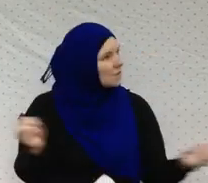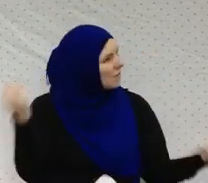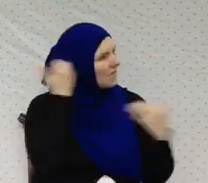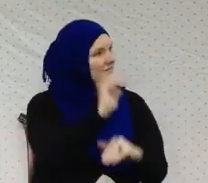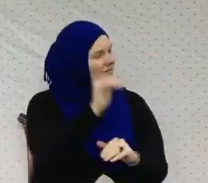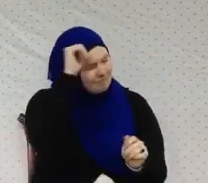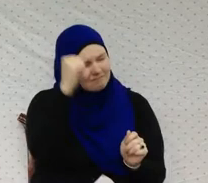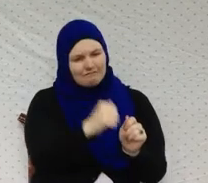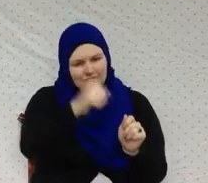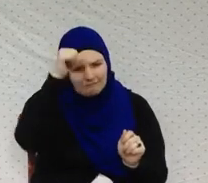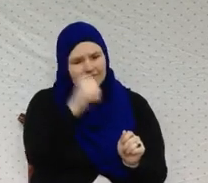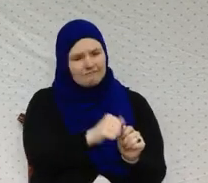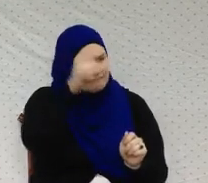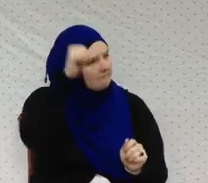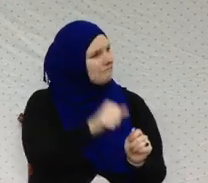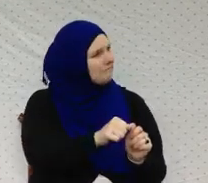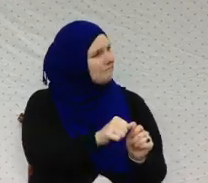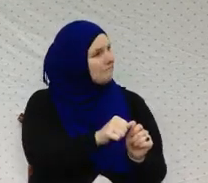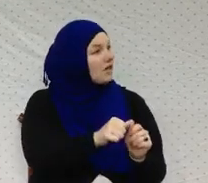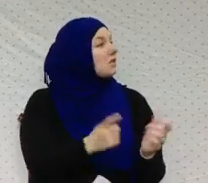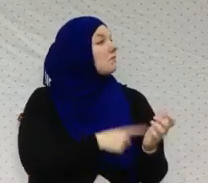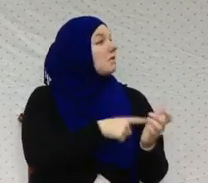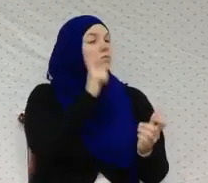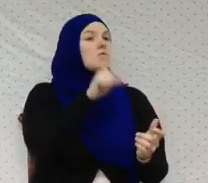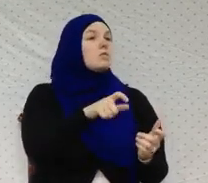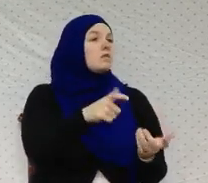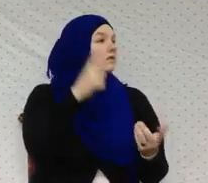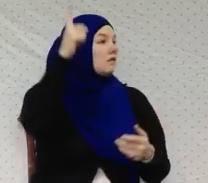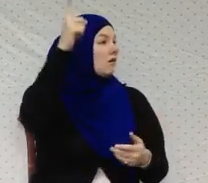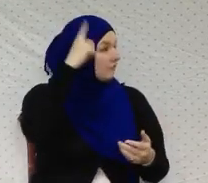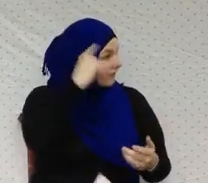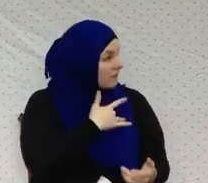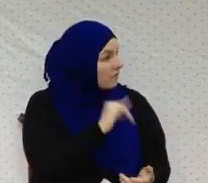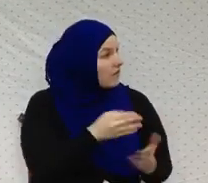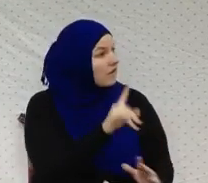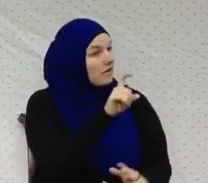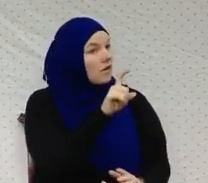limit. Well, unless there is time when you don't need Him.